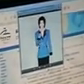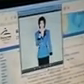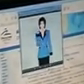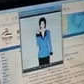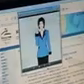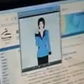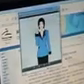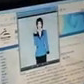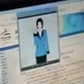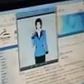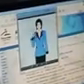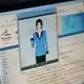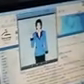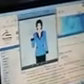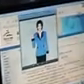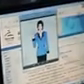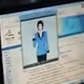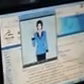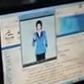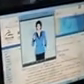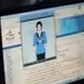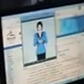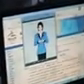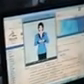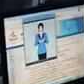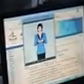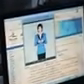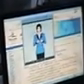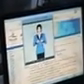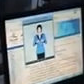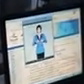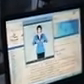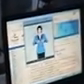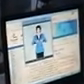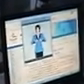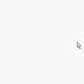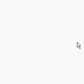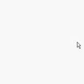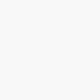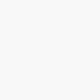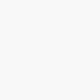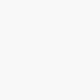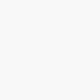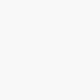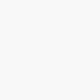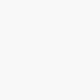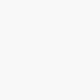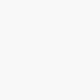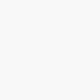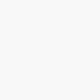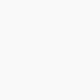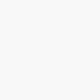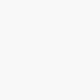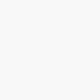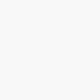Look! She began to sit down over coffee, enjoying watching the Paralympics games news, to visit the Beijing 2008